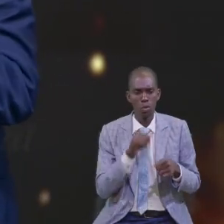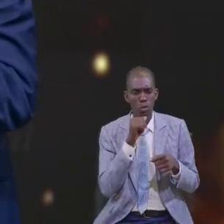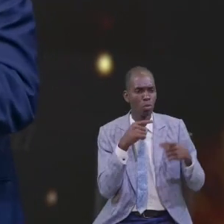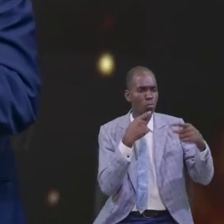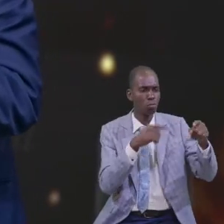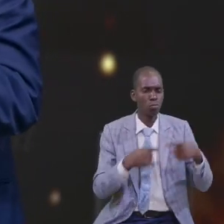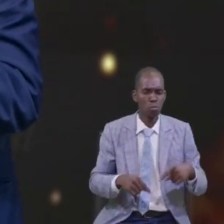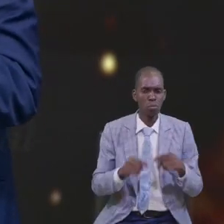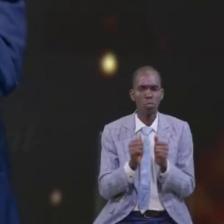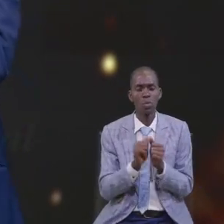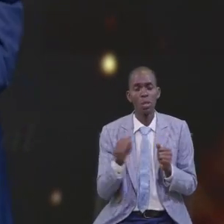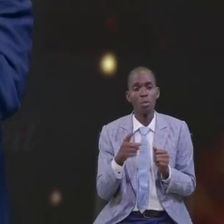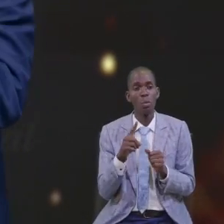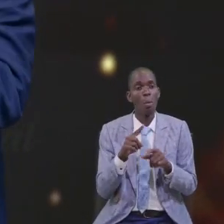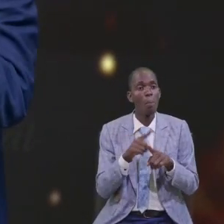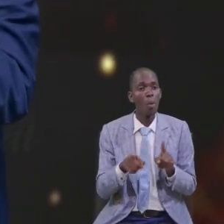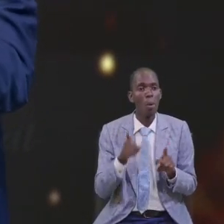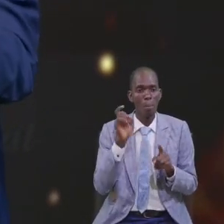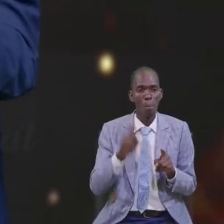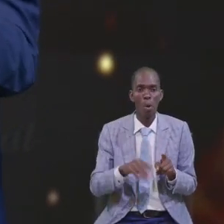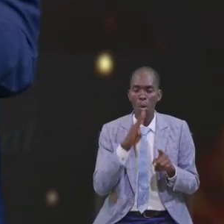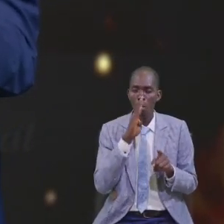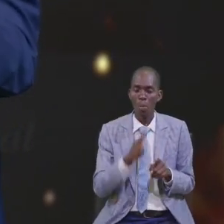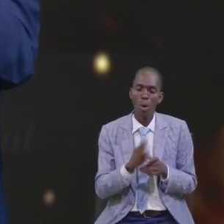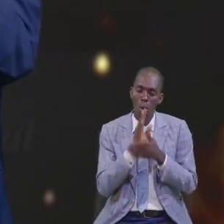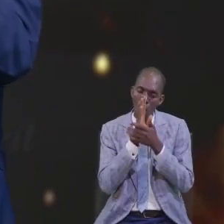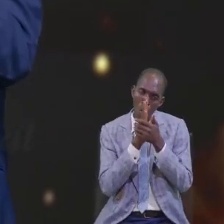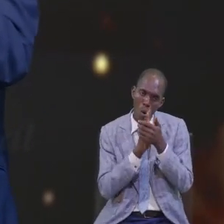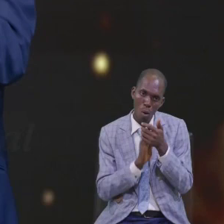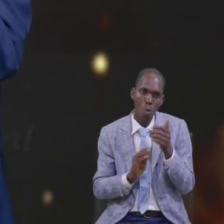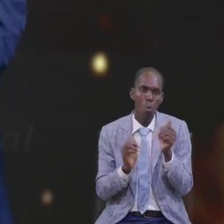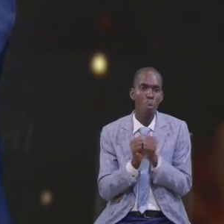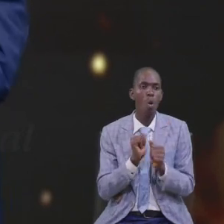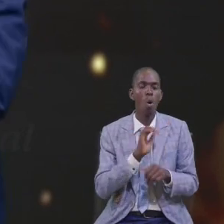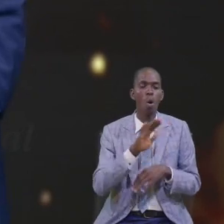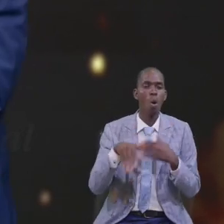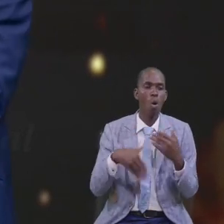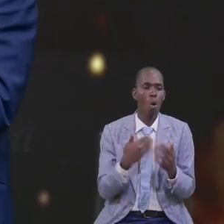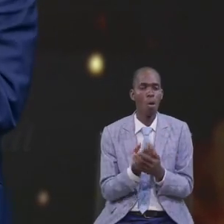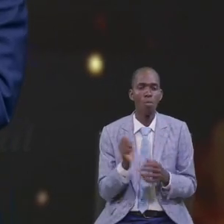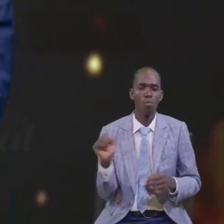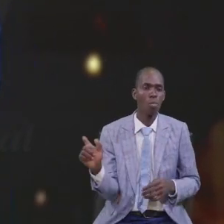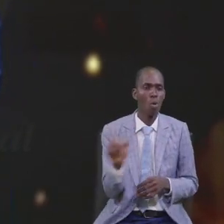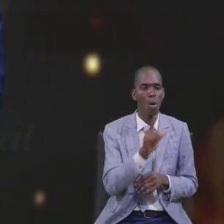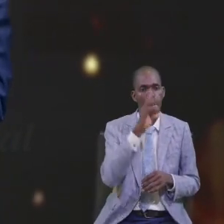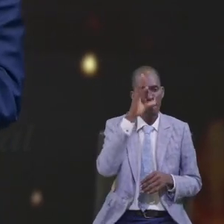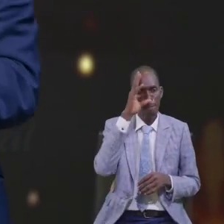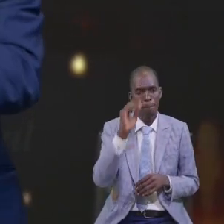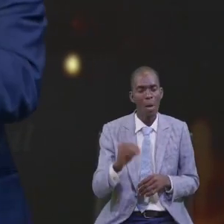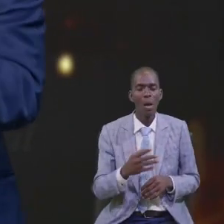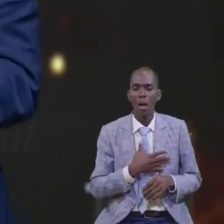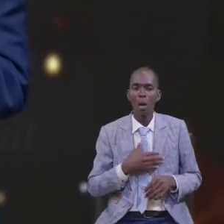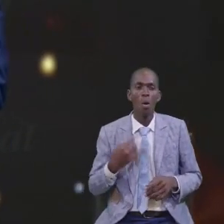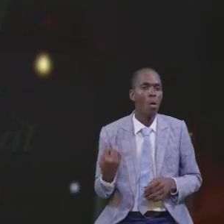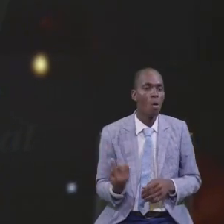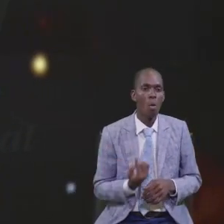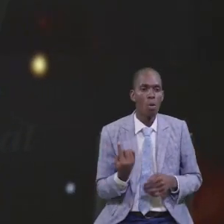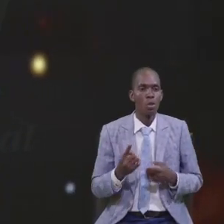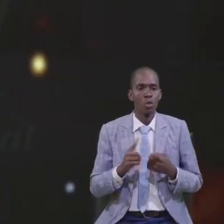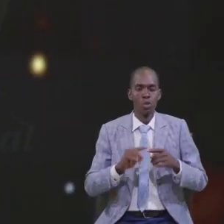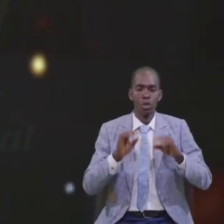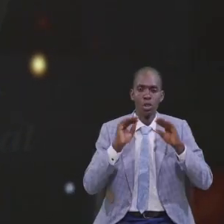be gentle unto all men. Apt to teach, patient. Look at verse 25. In